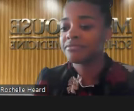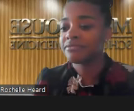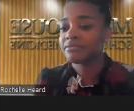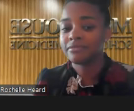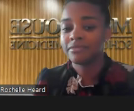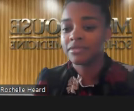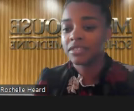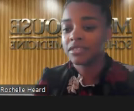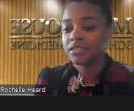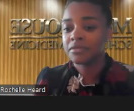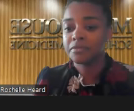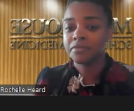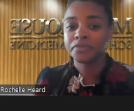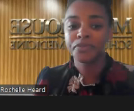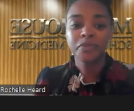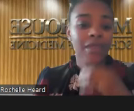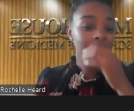Chicago.